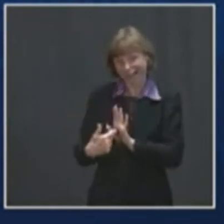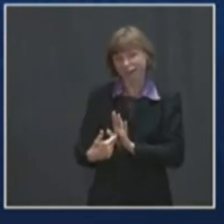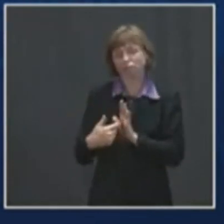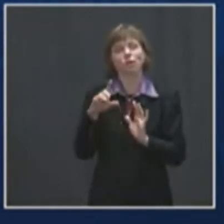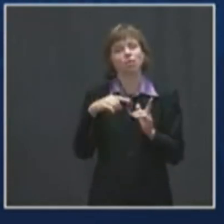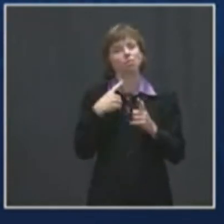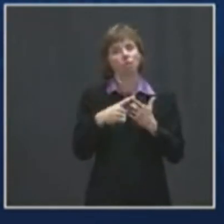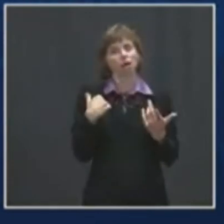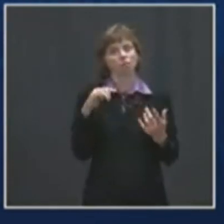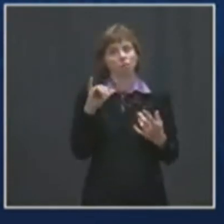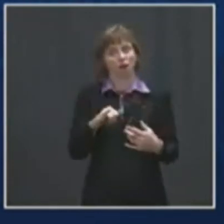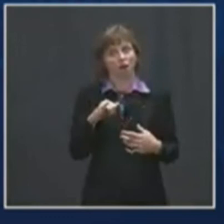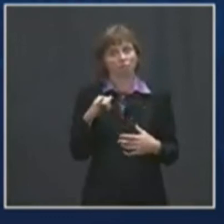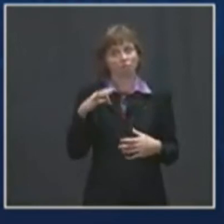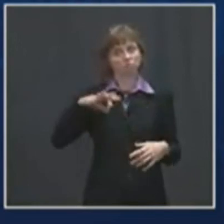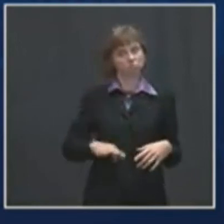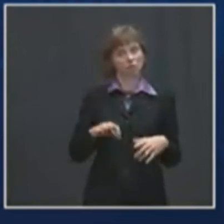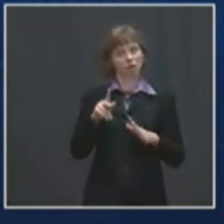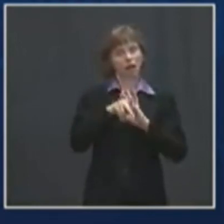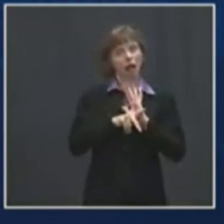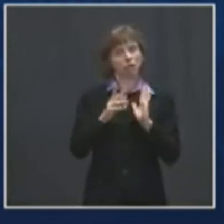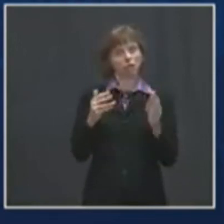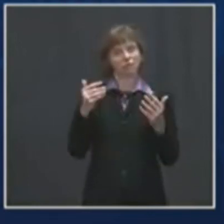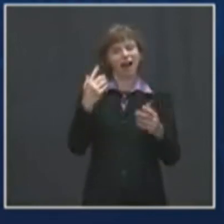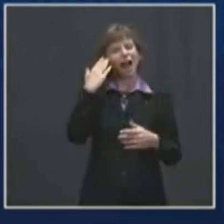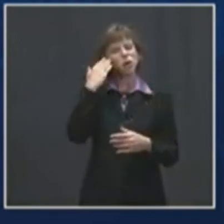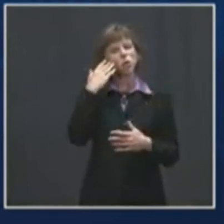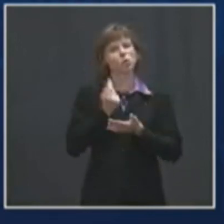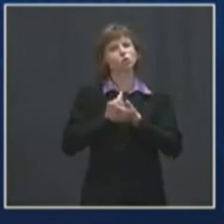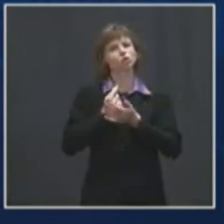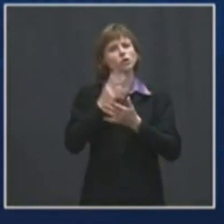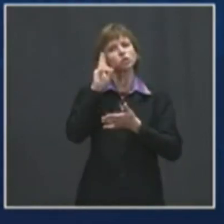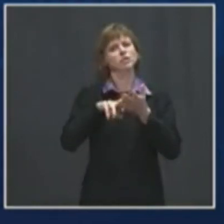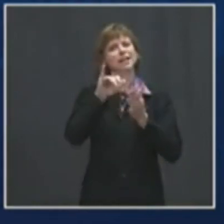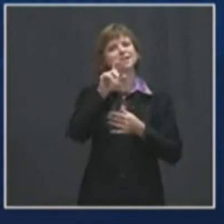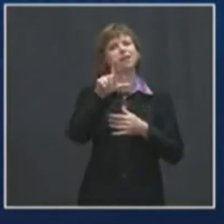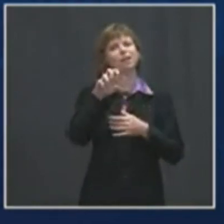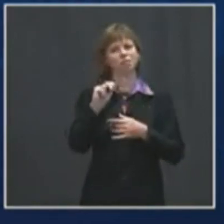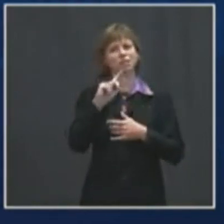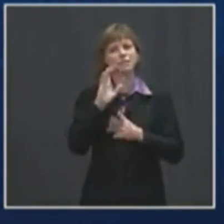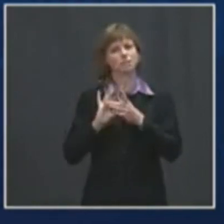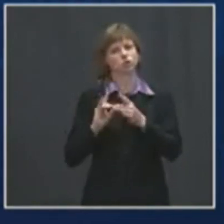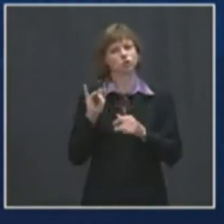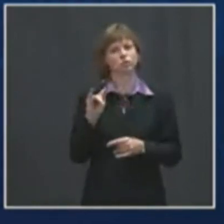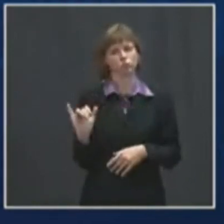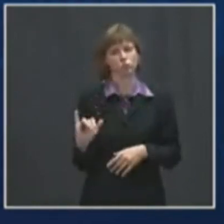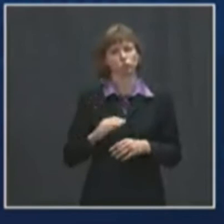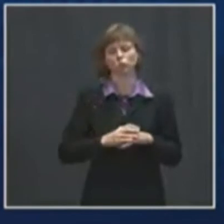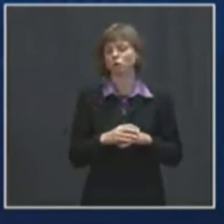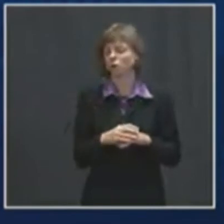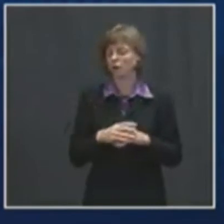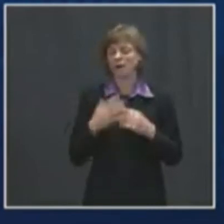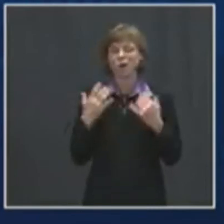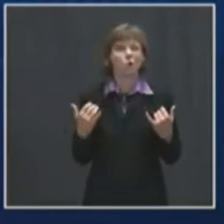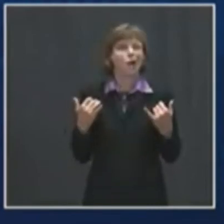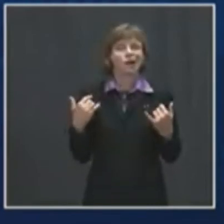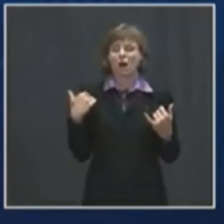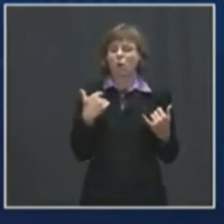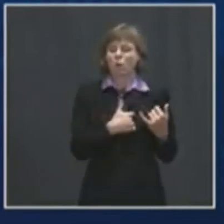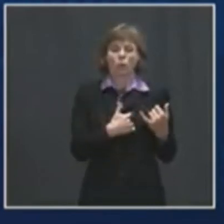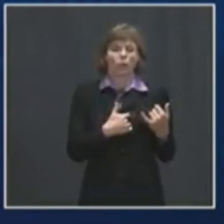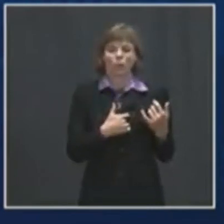advance. I know that Treasury Secretary Yellen has talked about that as well. Right now, we're kind of past the stage of thinking about,